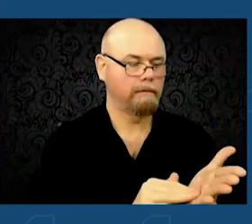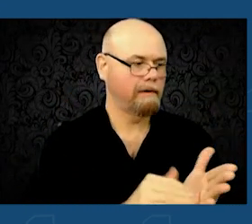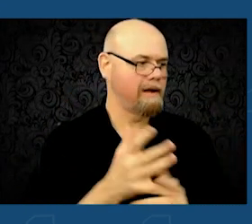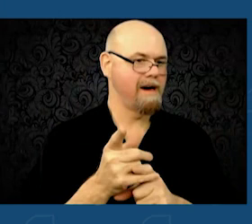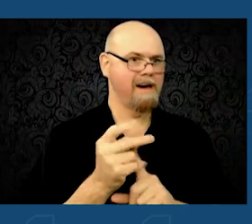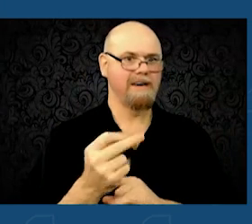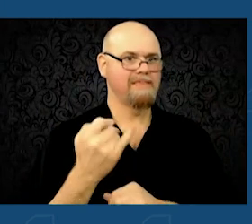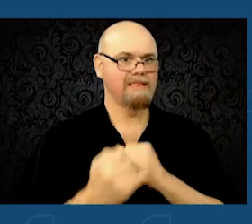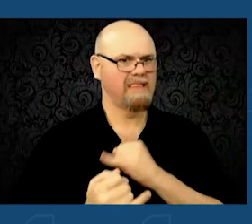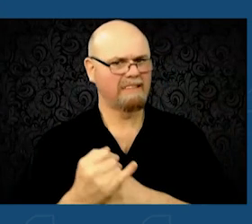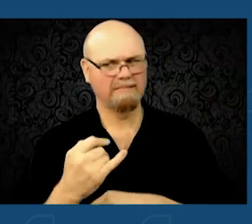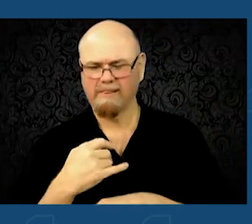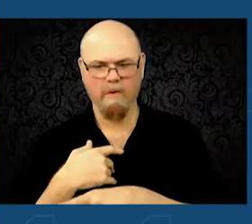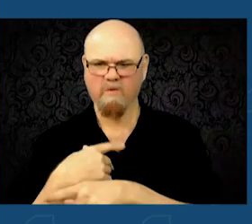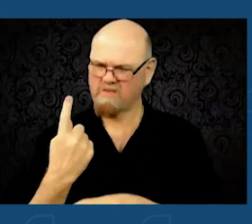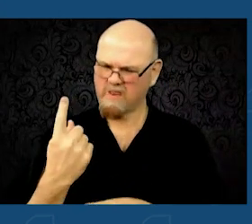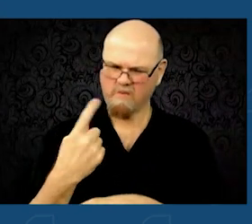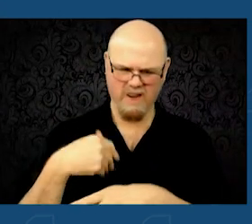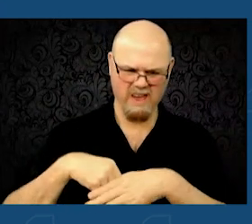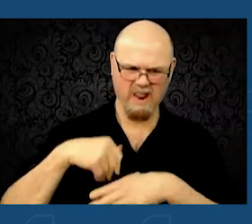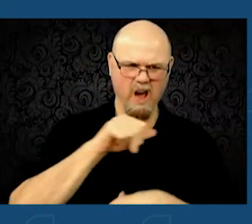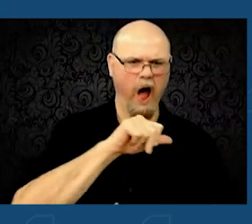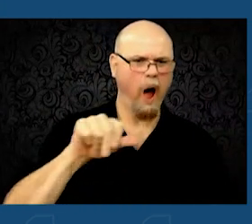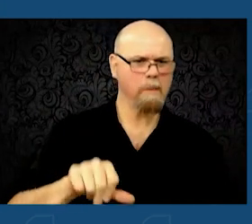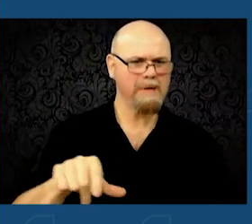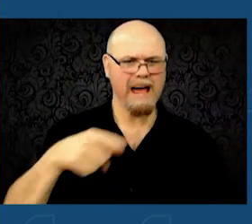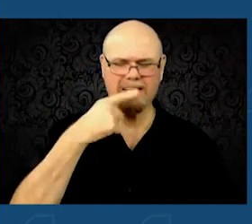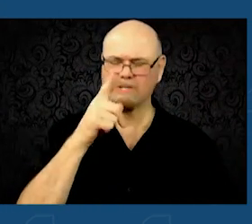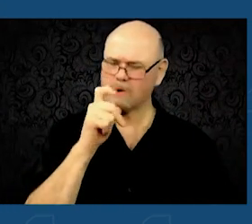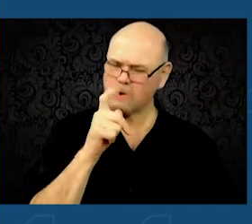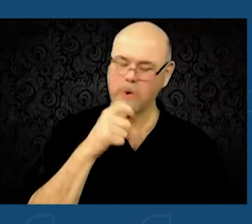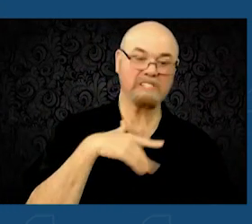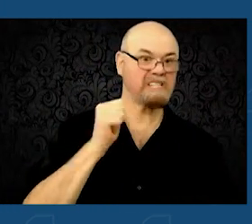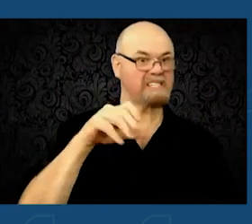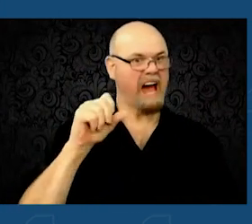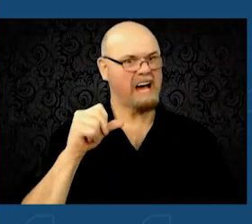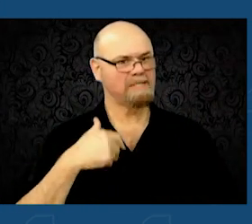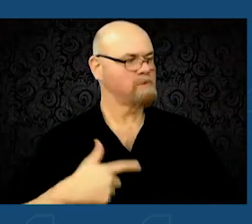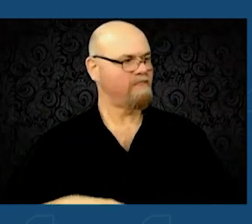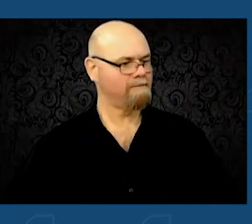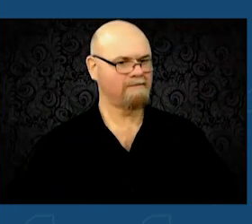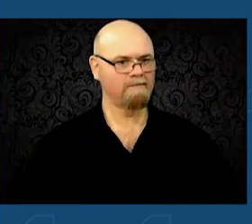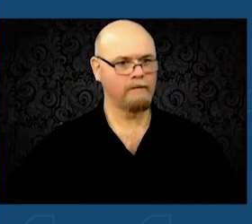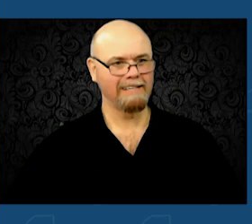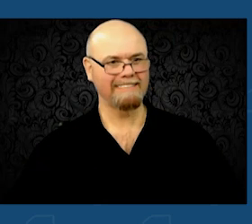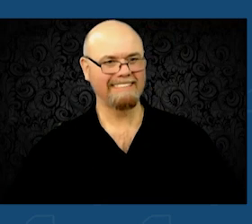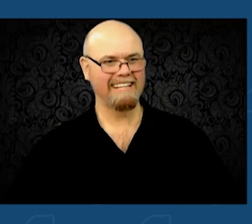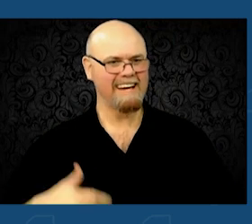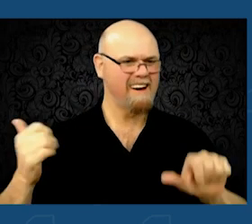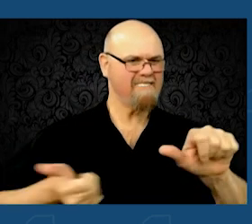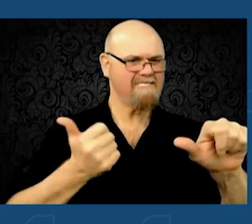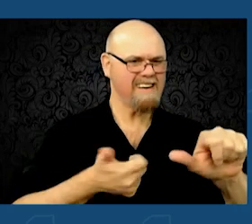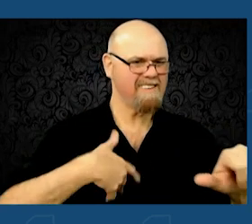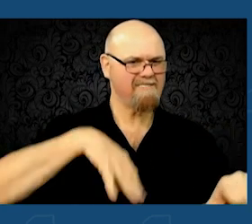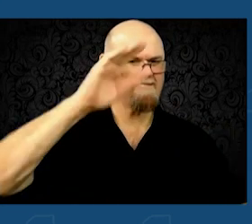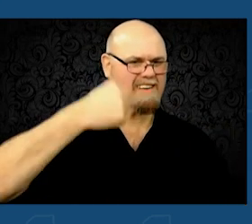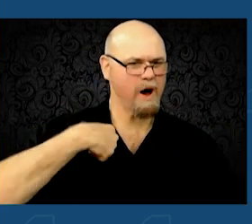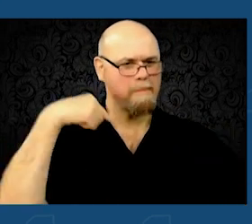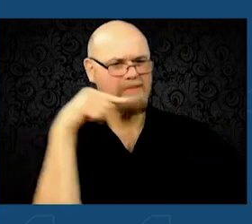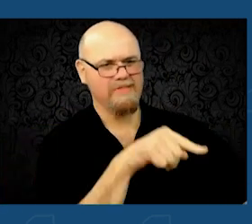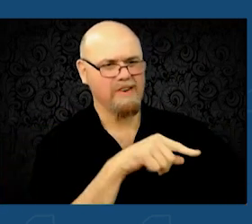Albany, someone said, "There's someone here to see you." I said, "Who?" They said, "It's Kaz." I said, "Oh, he found me in Albany."